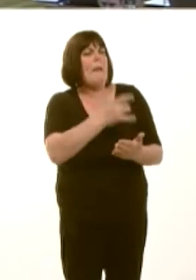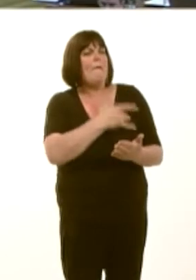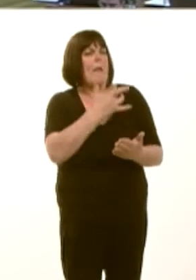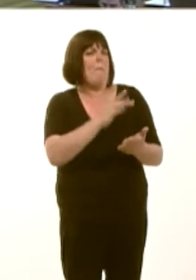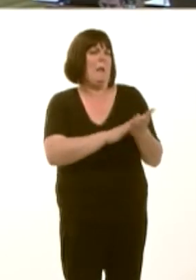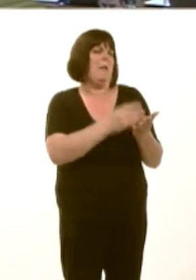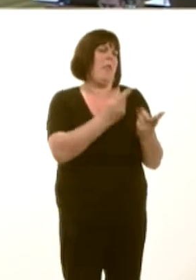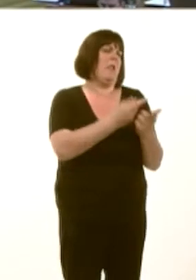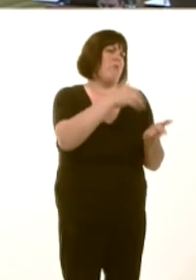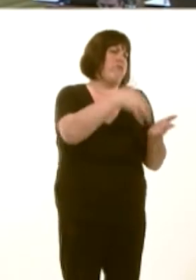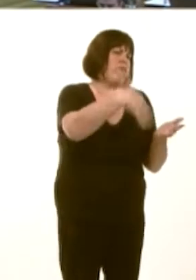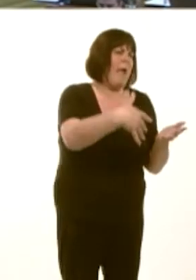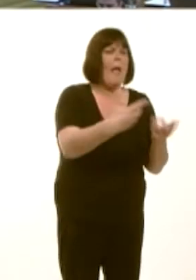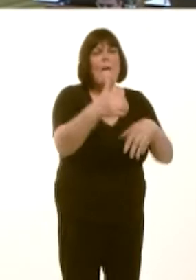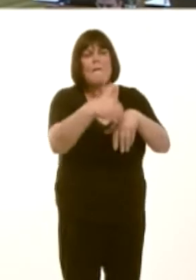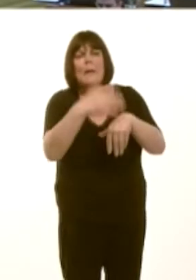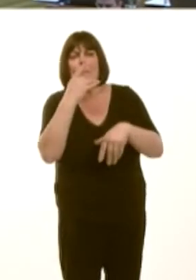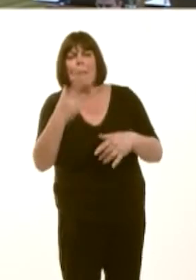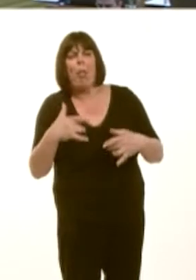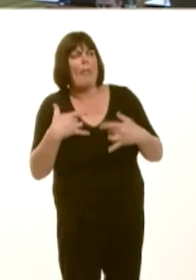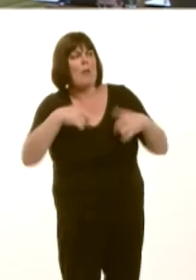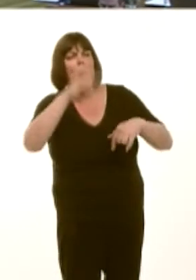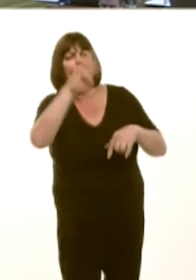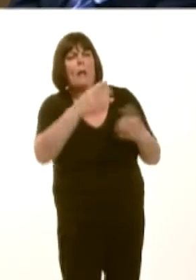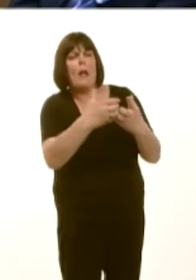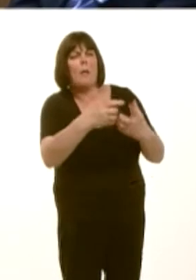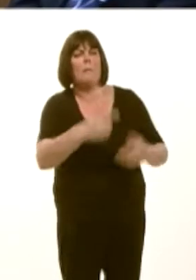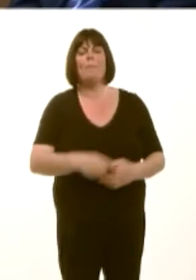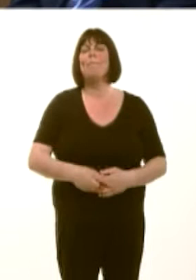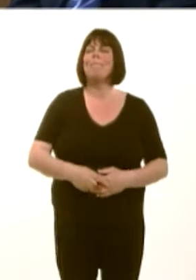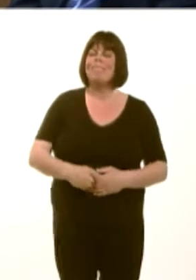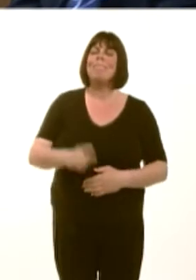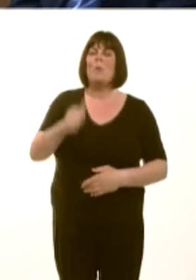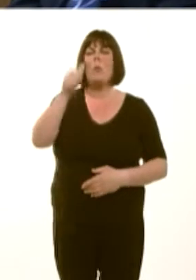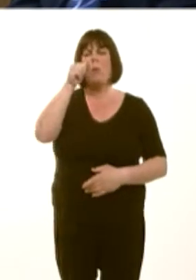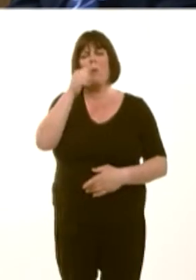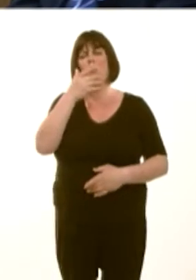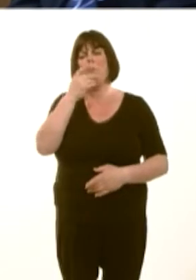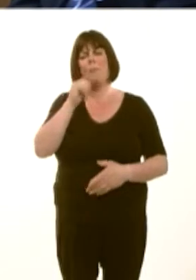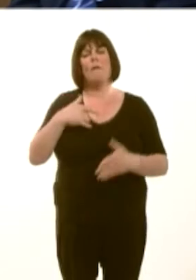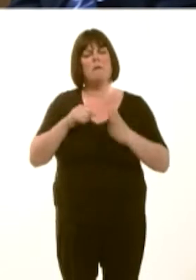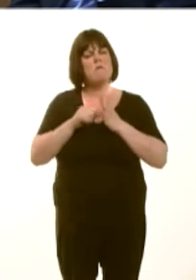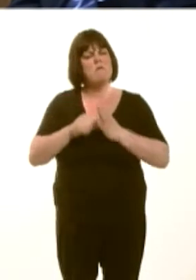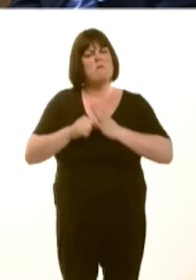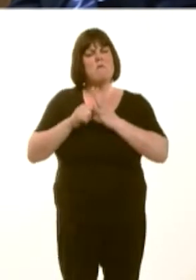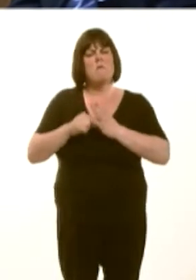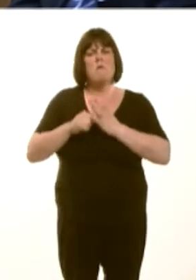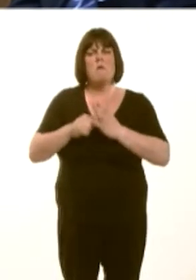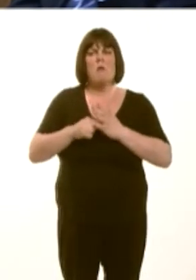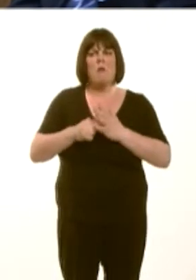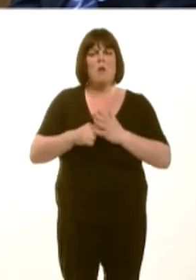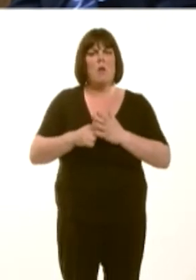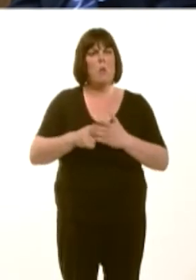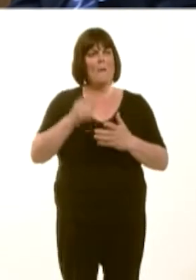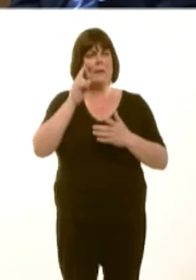Wales? Well, we know, of course, that things remain difficult for people, and of course we see today the fact